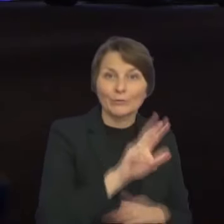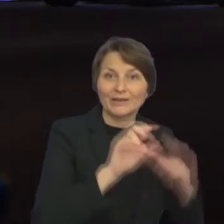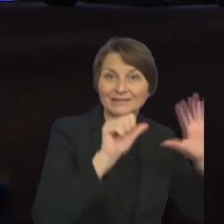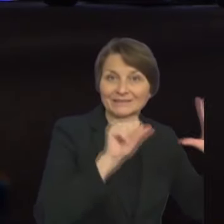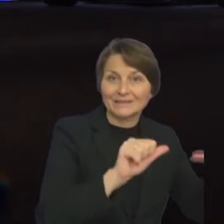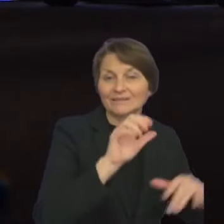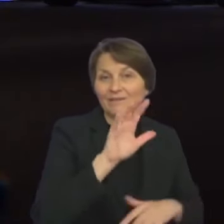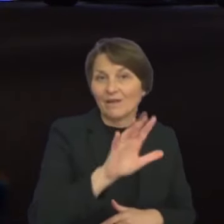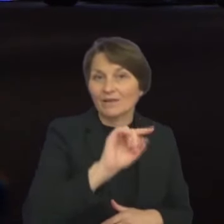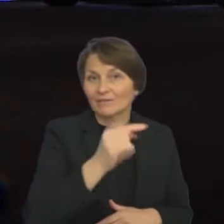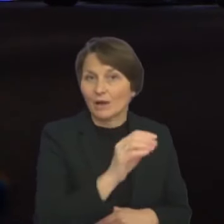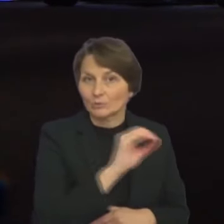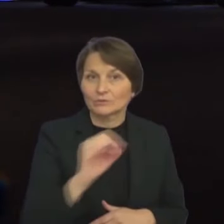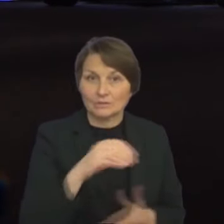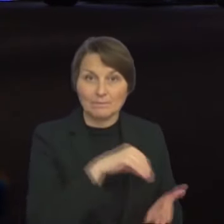€365,625.